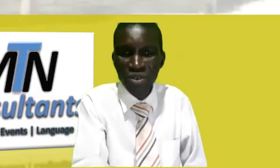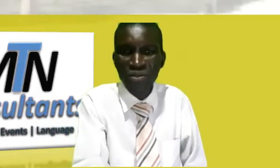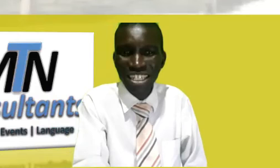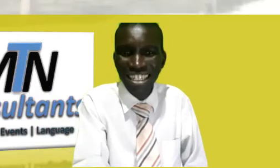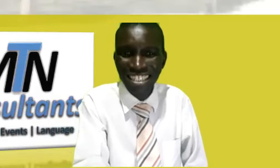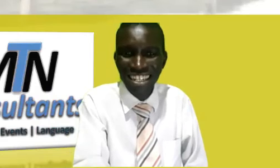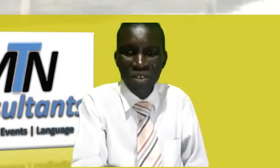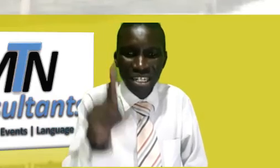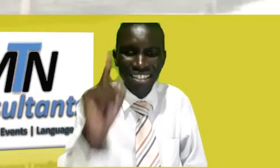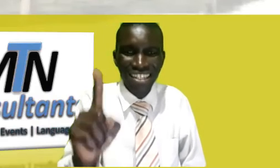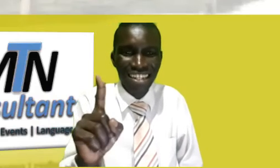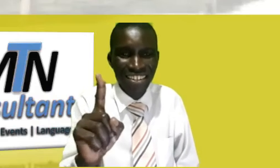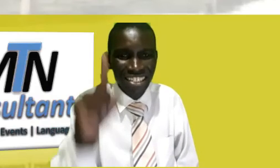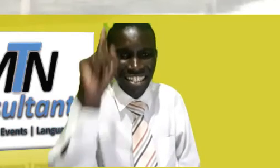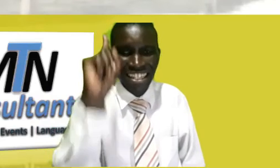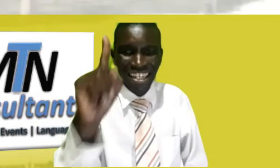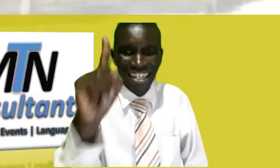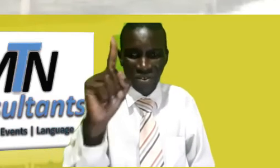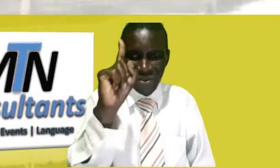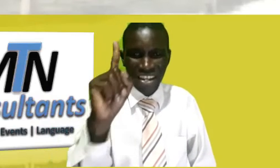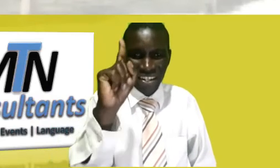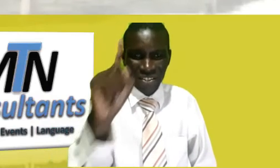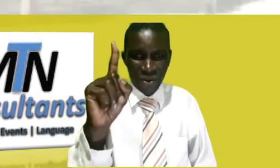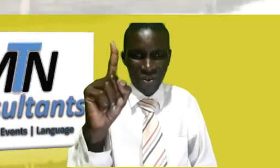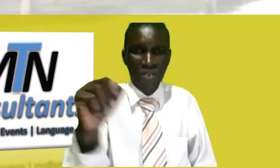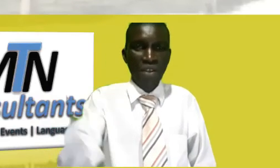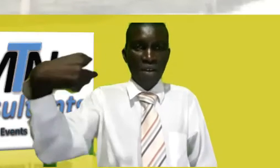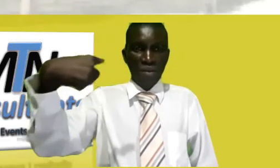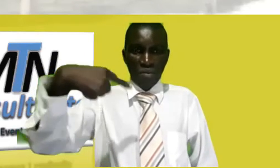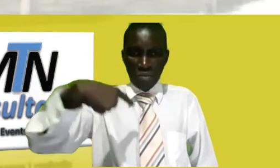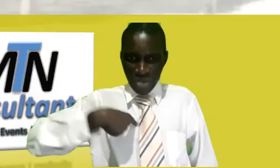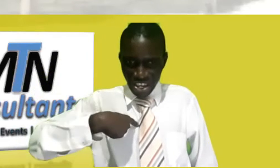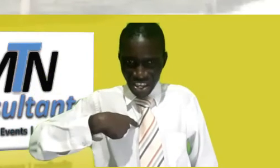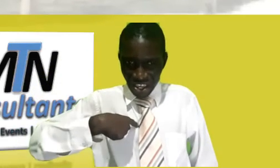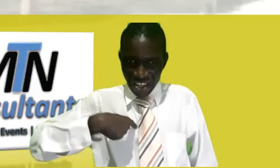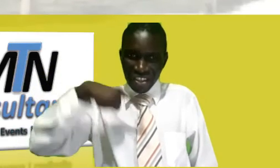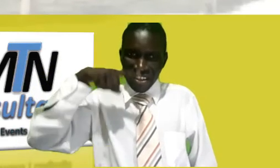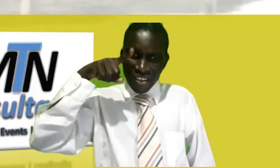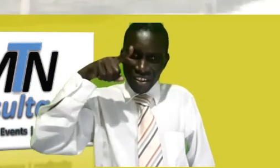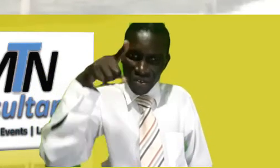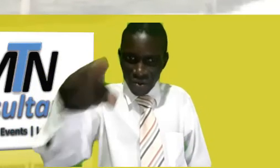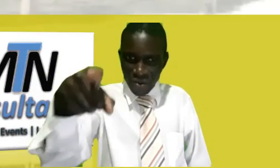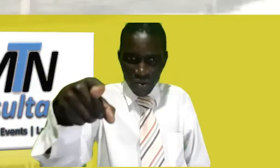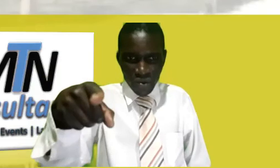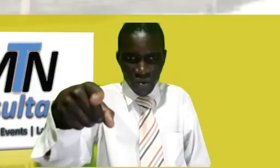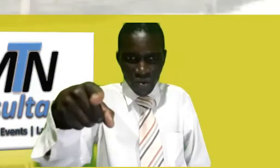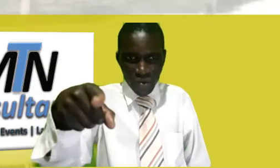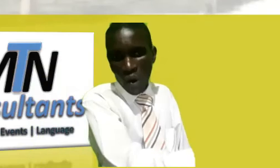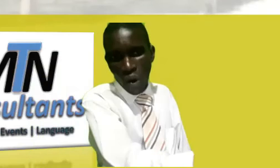someone will be offended. But in sign language, that's how we talk. Me,